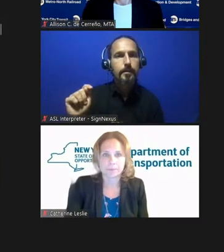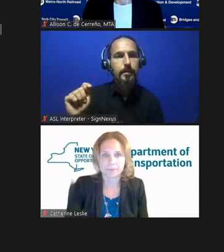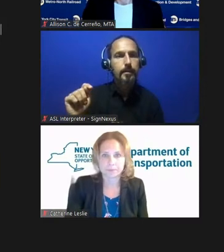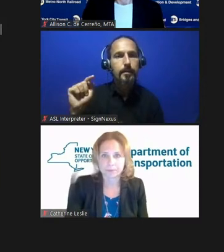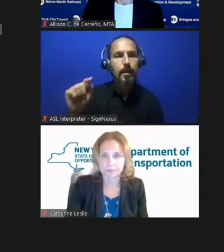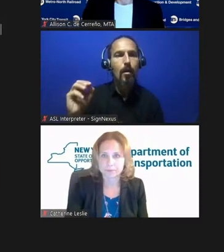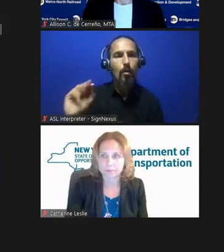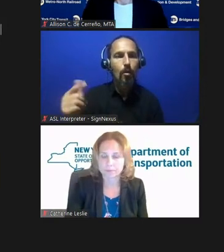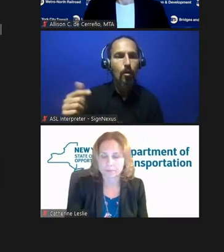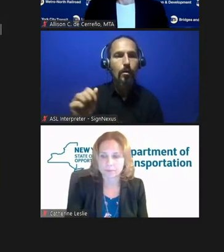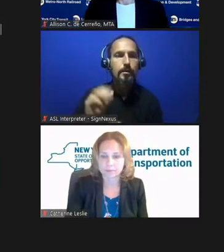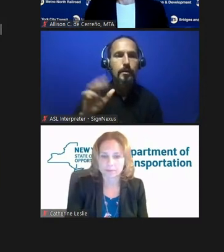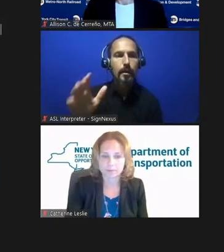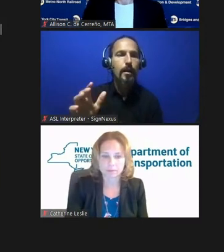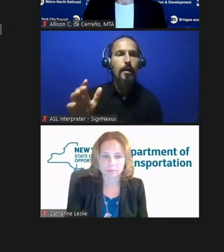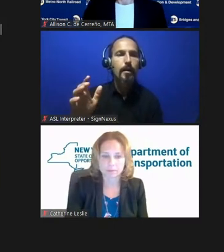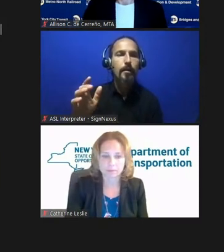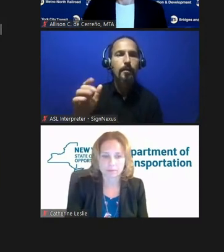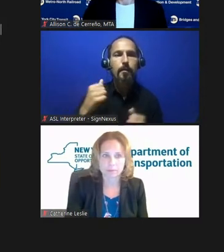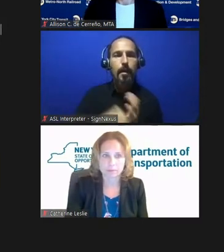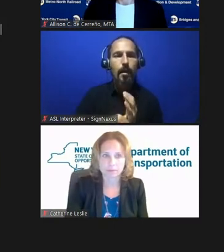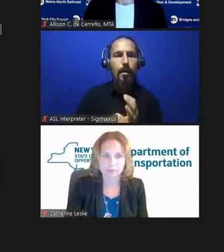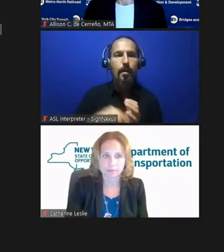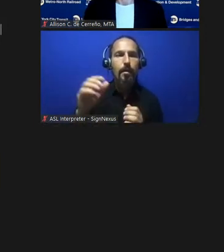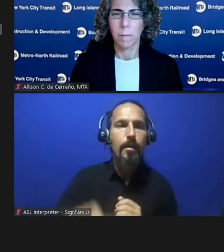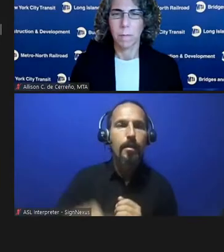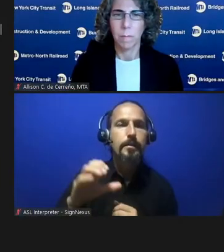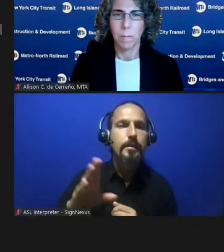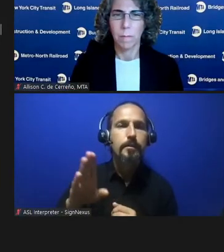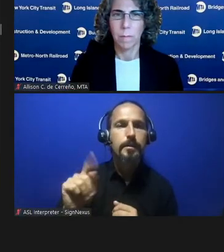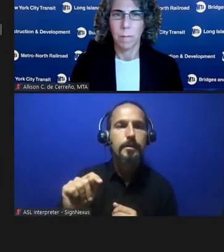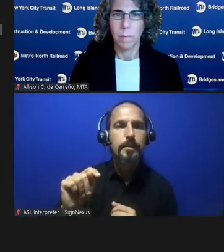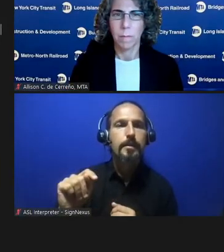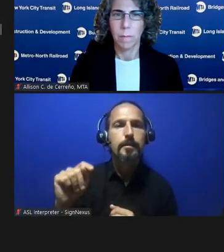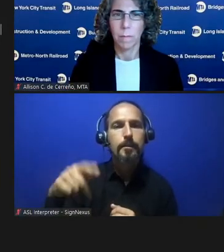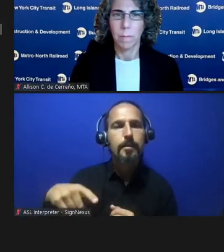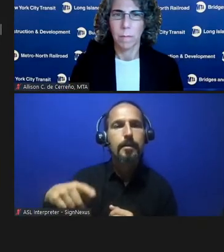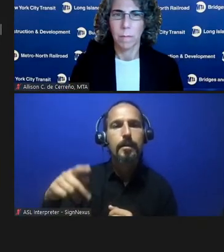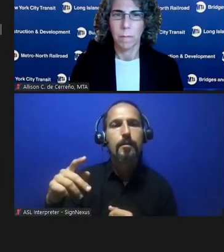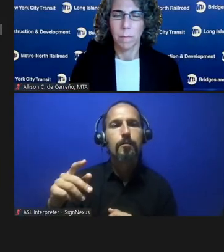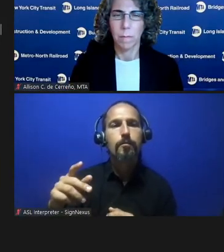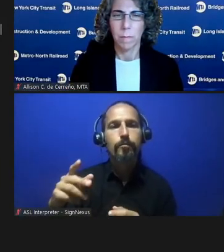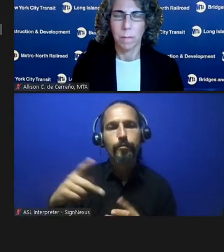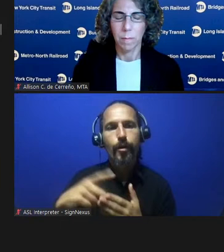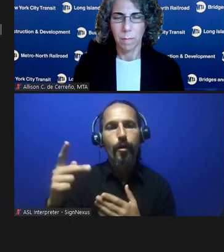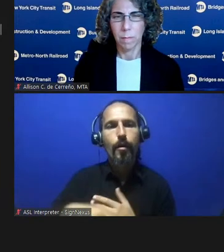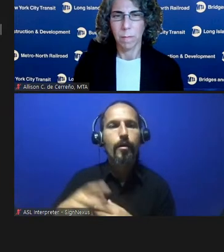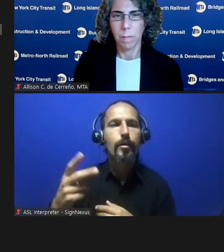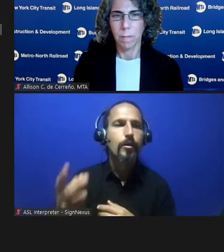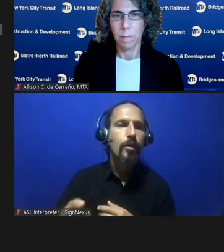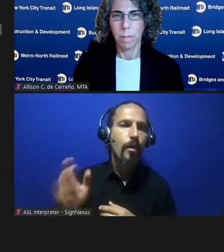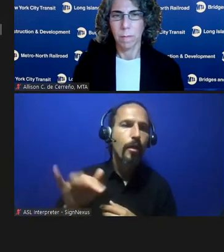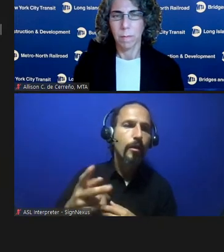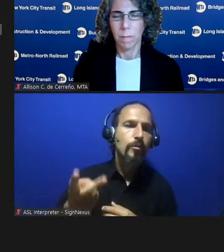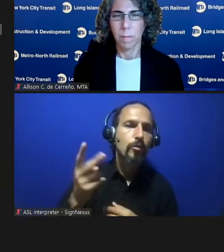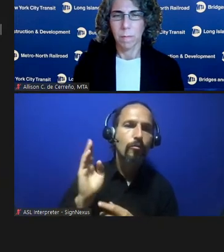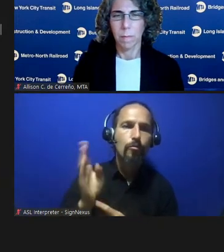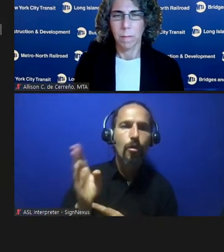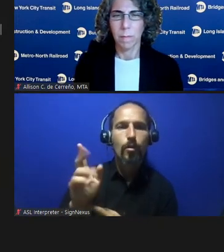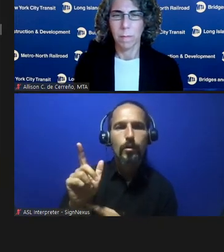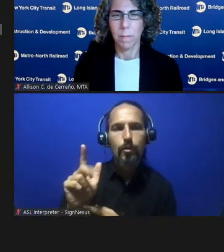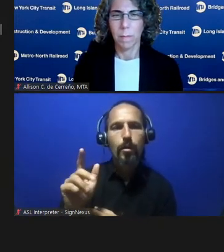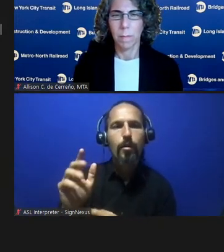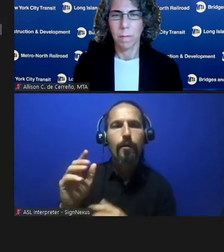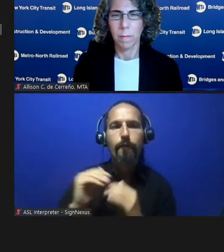send them via mail to cbd tolling program to broadway 23rd floor new york new